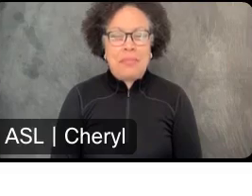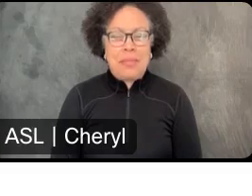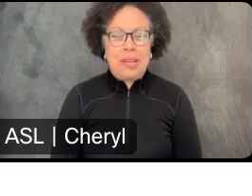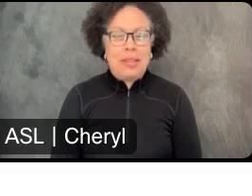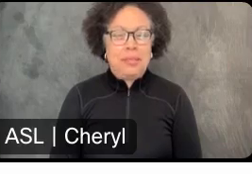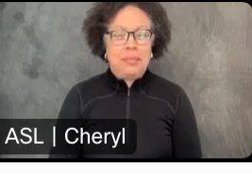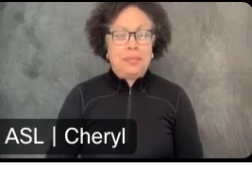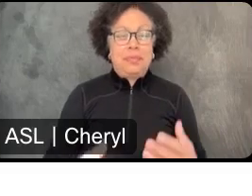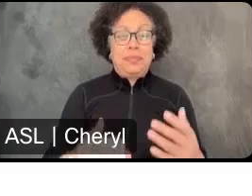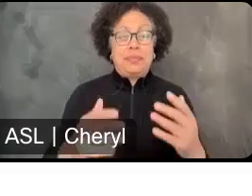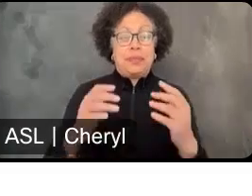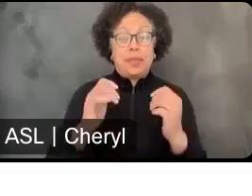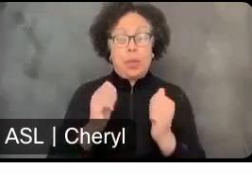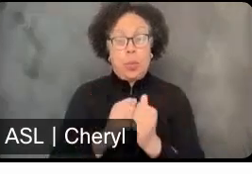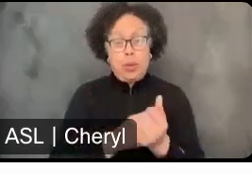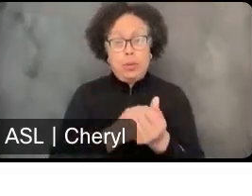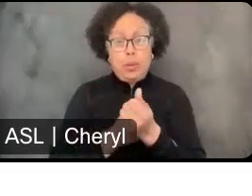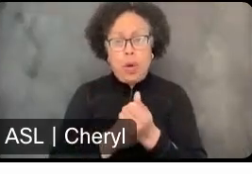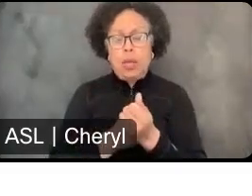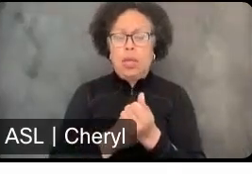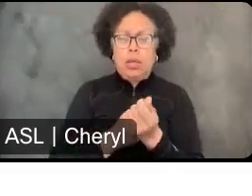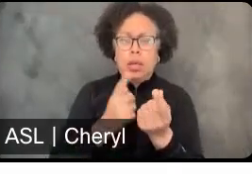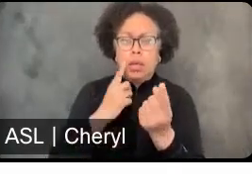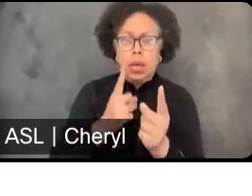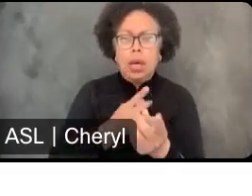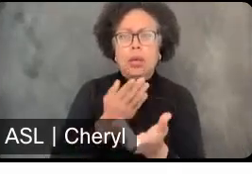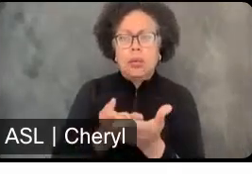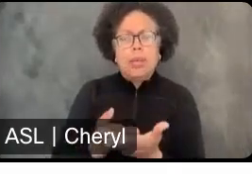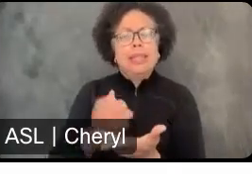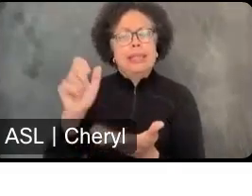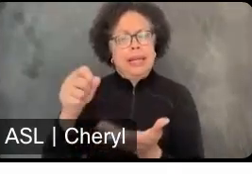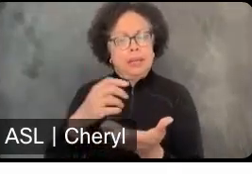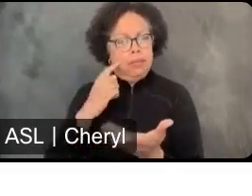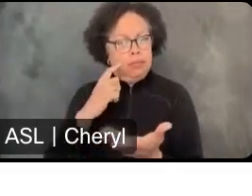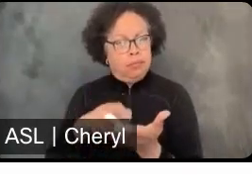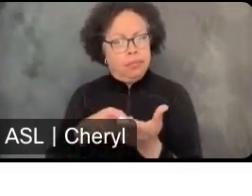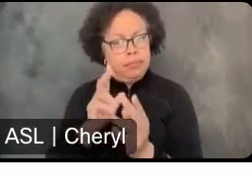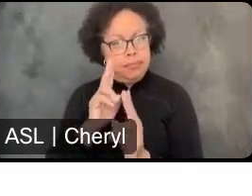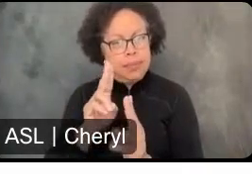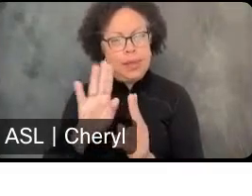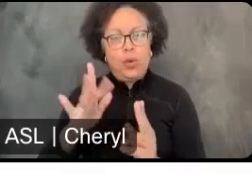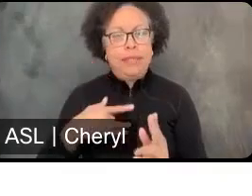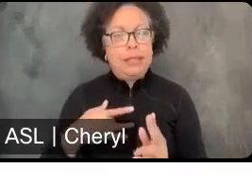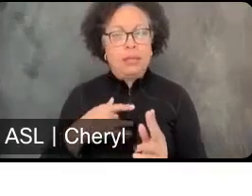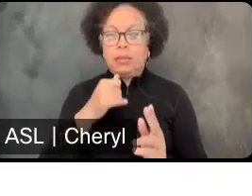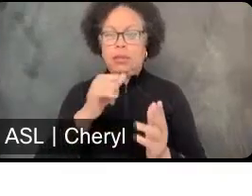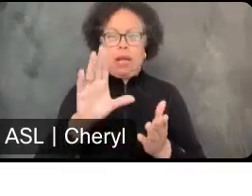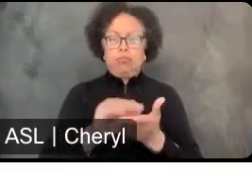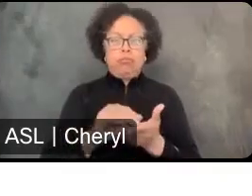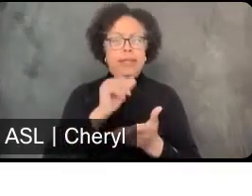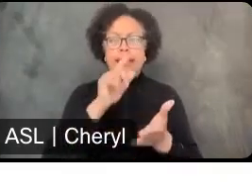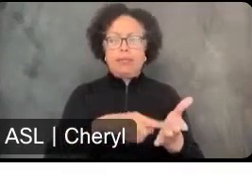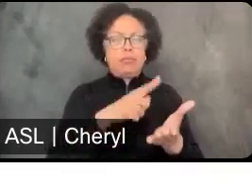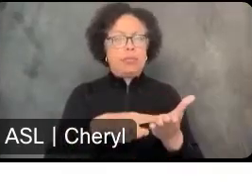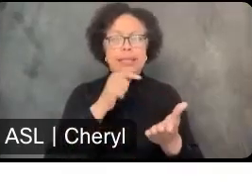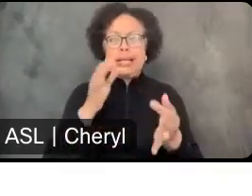With validation, we can acknowledge their feelings and be careful to avoid judgments so we are creating a safe space